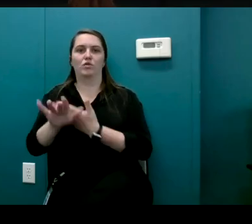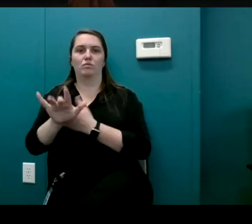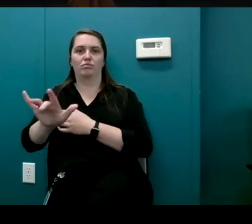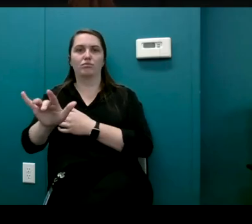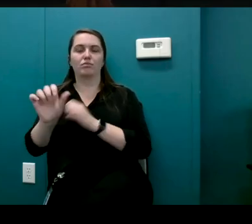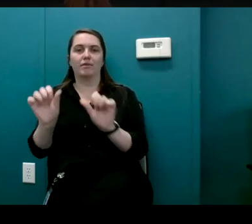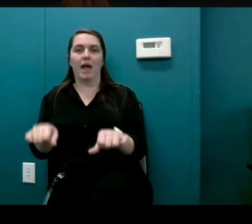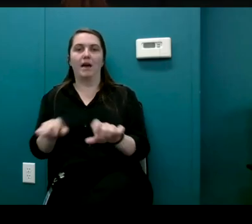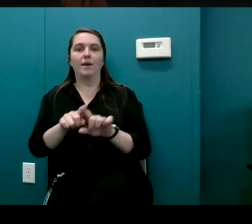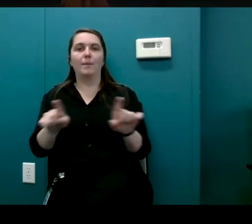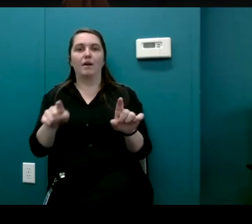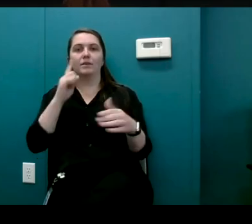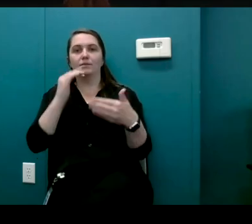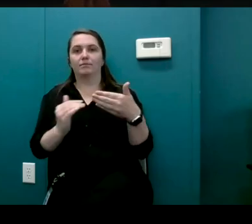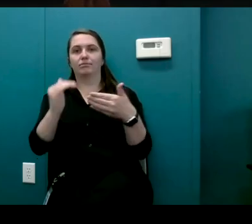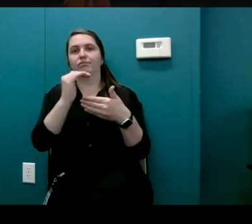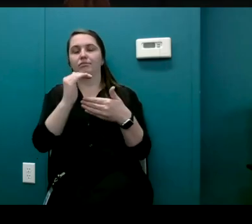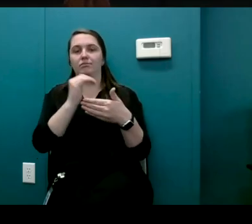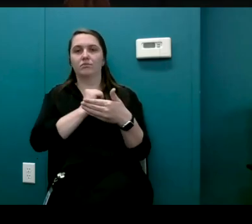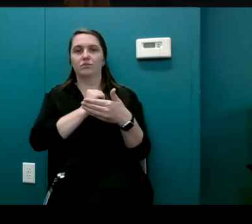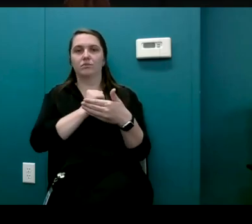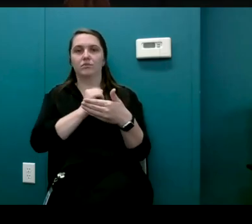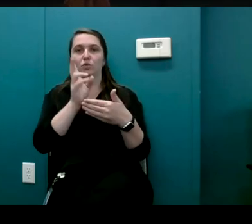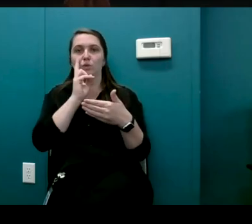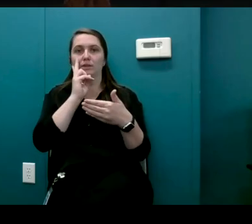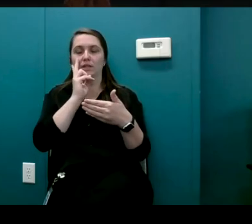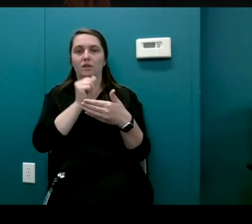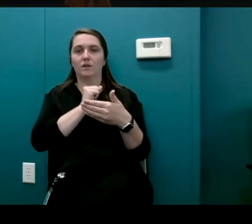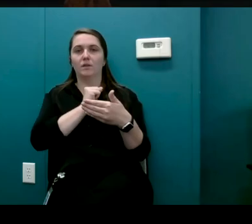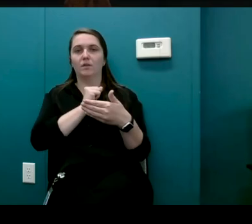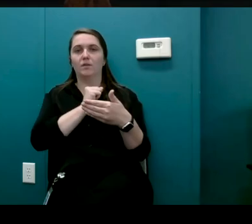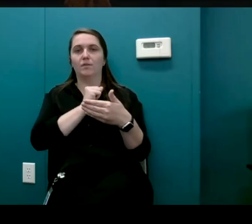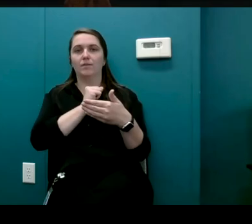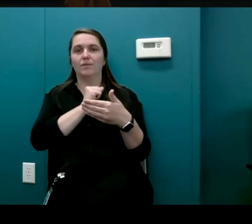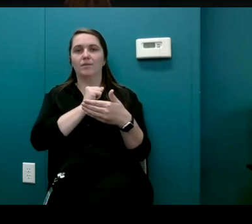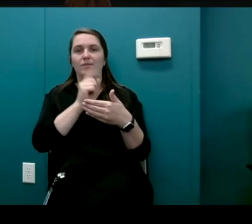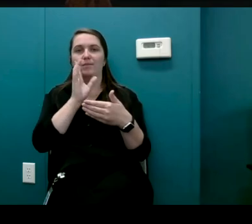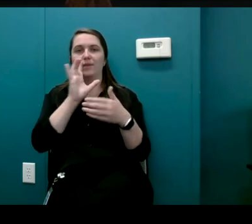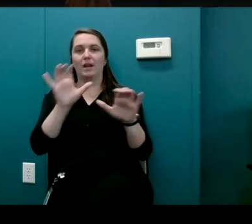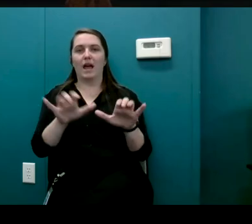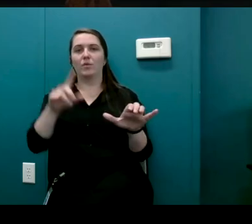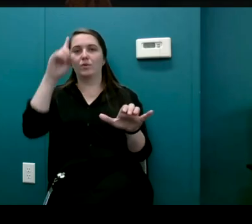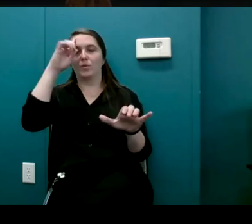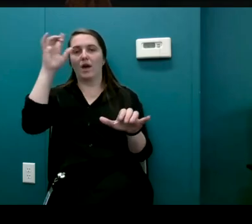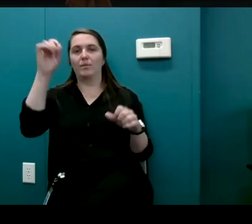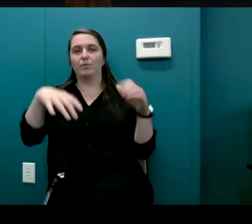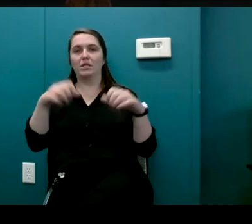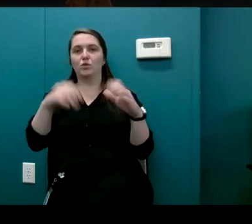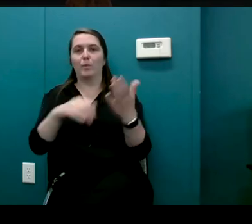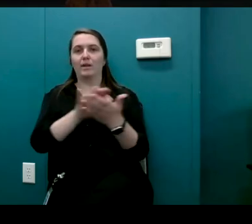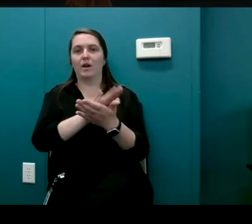But up above, you'll see that it's, and I'll just do the brainstorming document one more time.